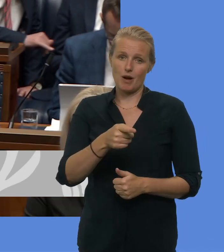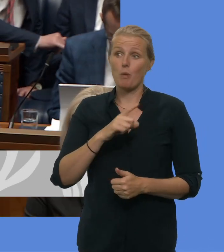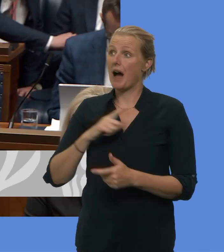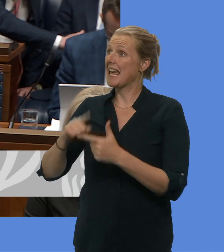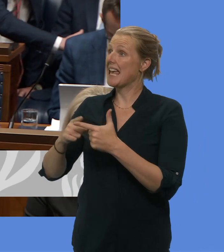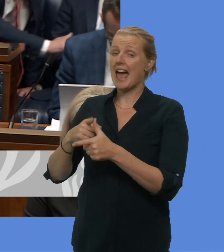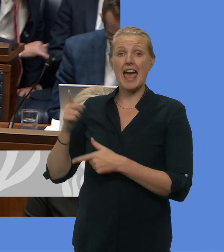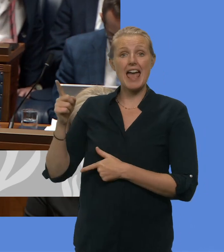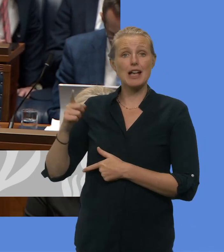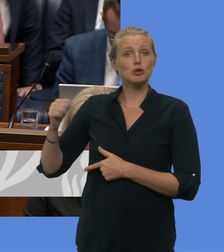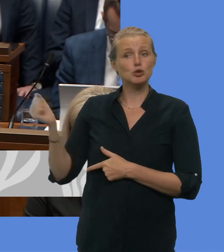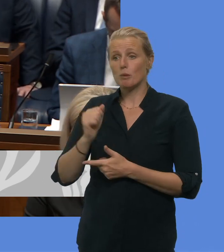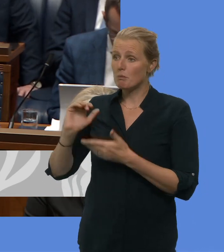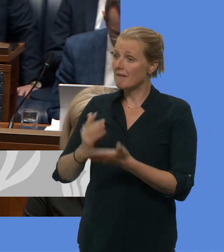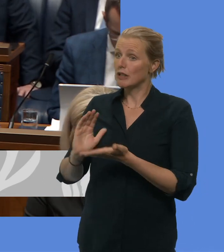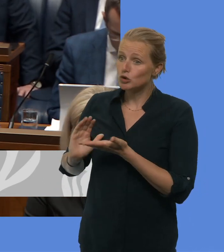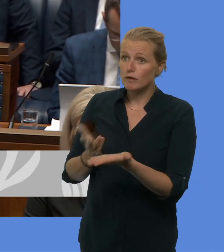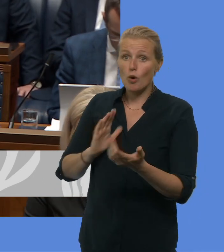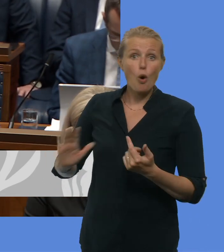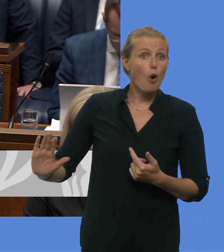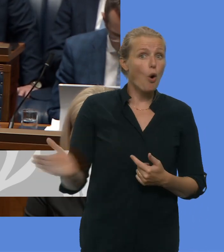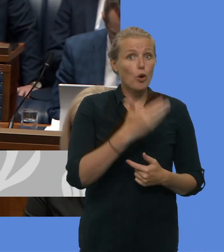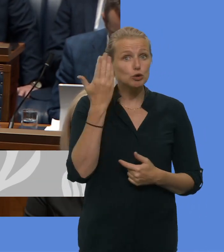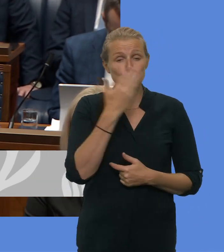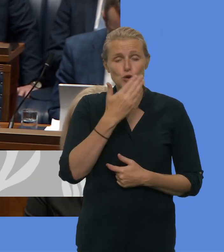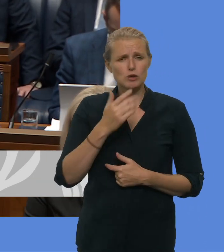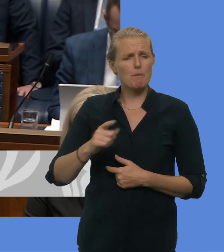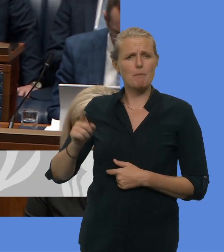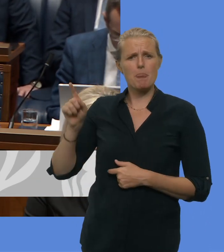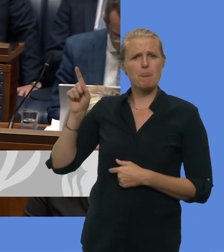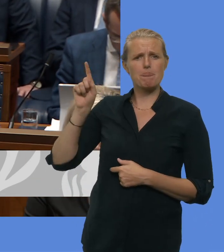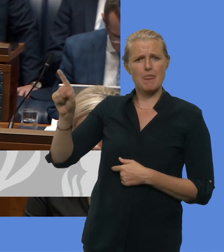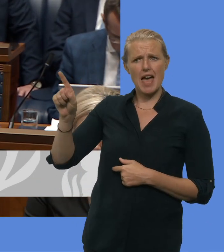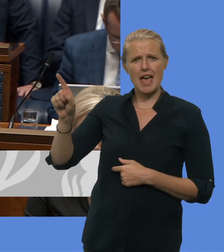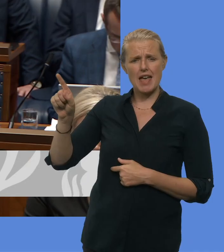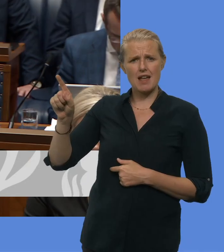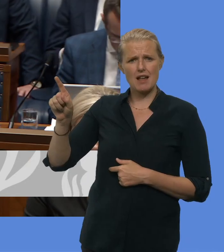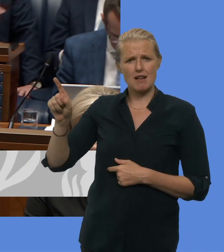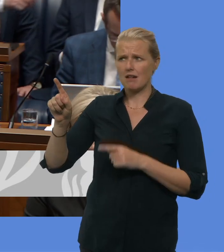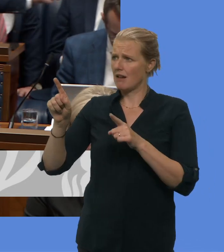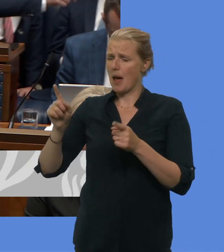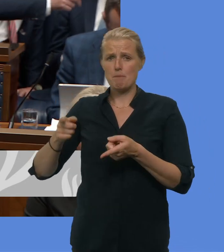EA is there to provide services to all schools, but has a unique function to be the managing